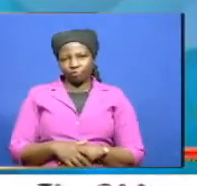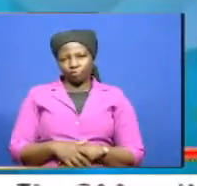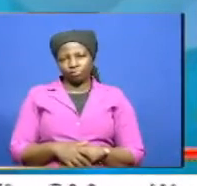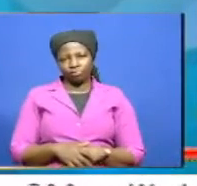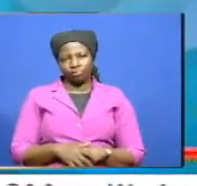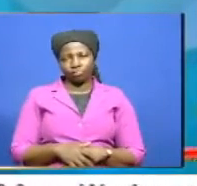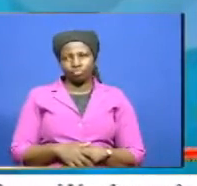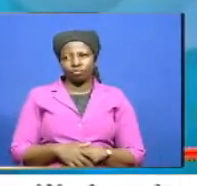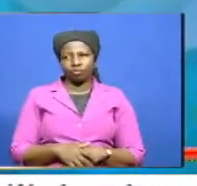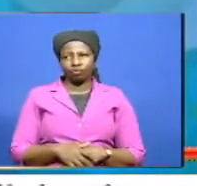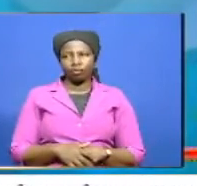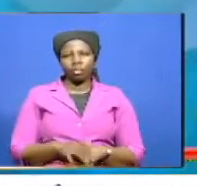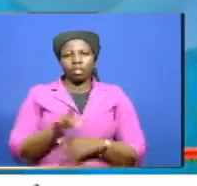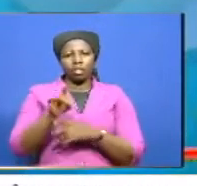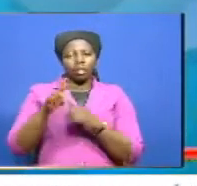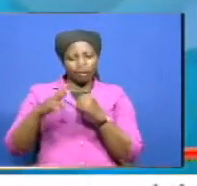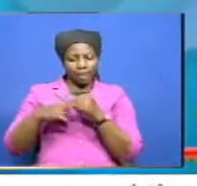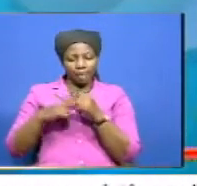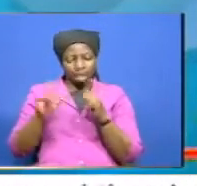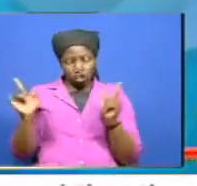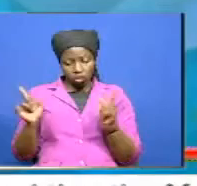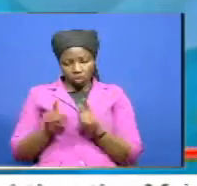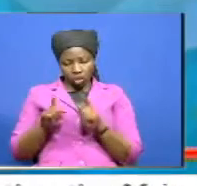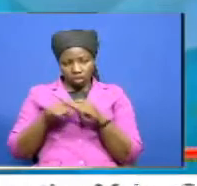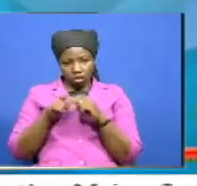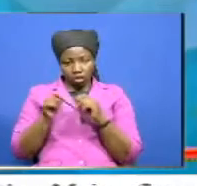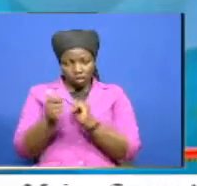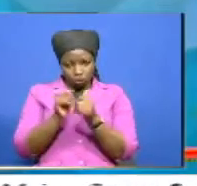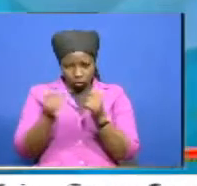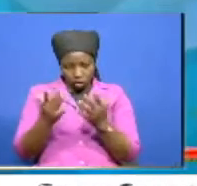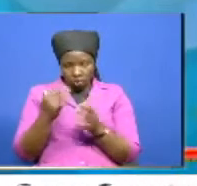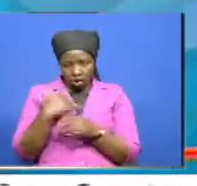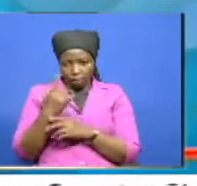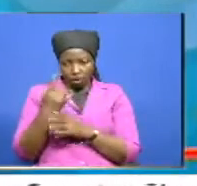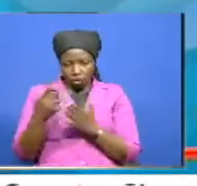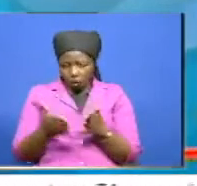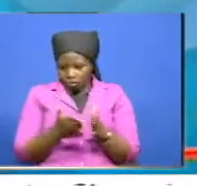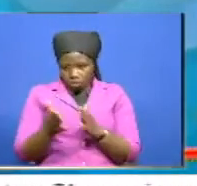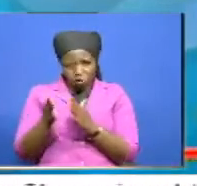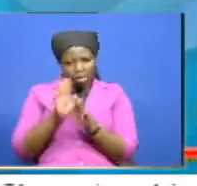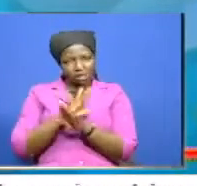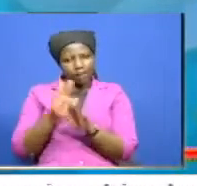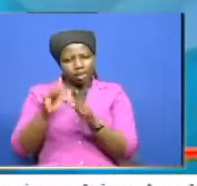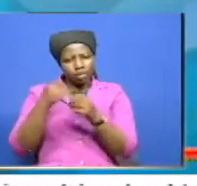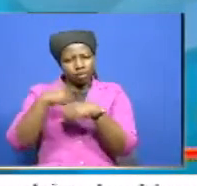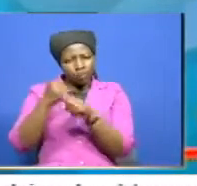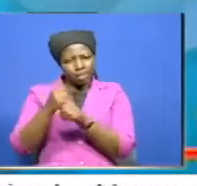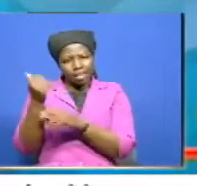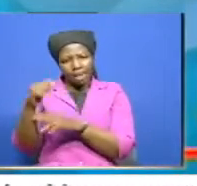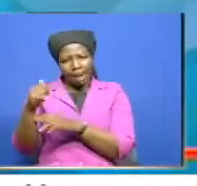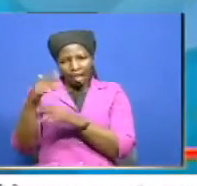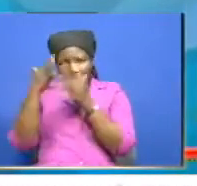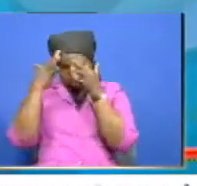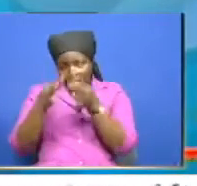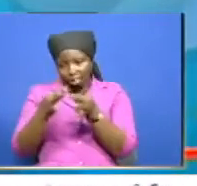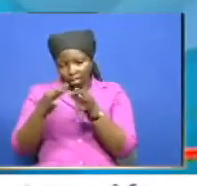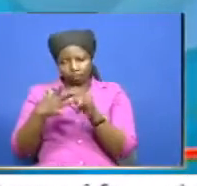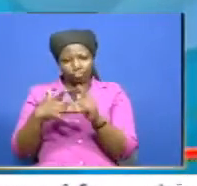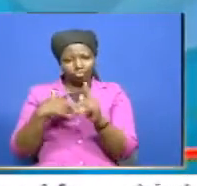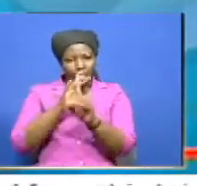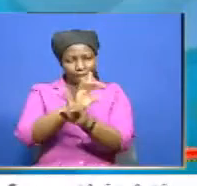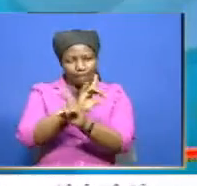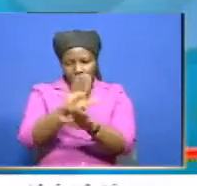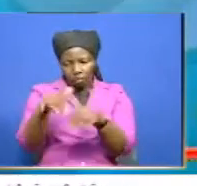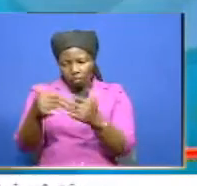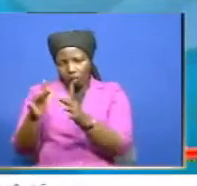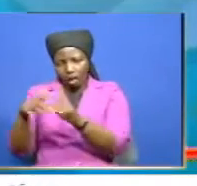is such a short game that you only have one opportunity to make the right kind of decisions, either in defense and attack. And that's just an example of where we did